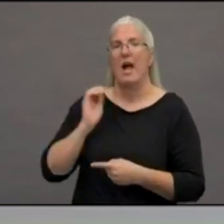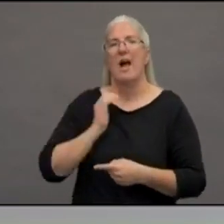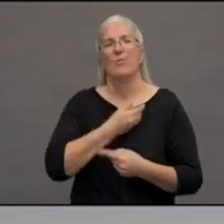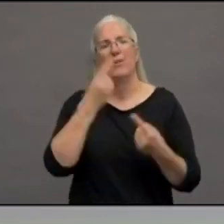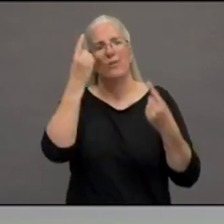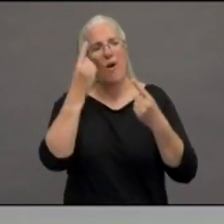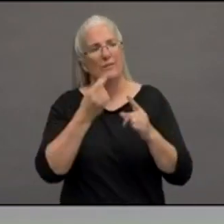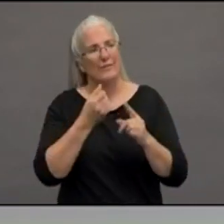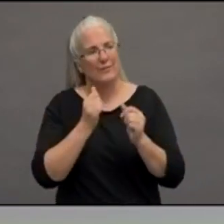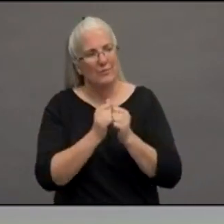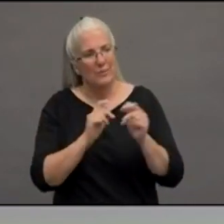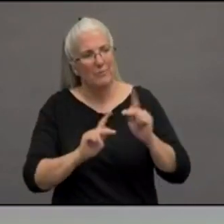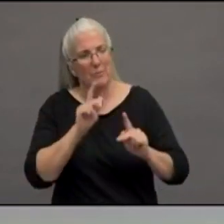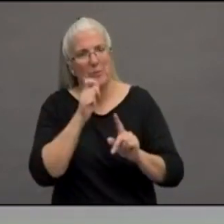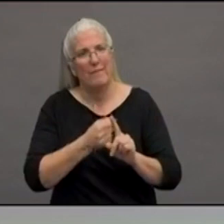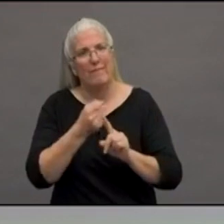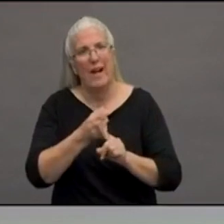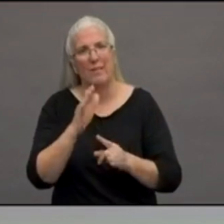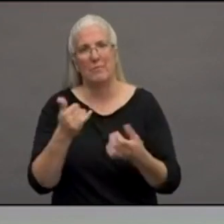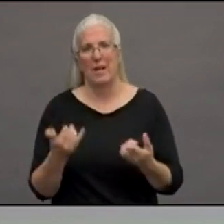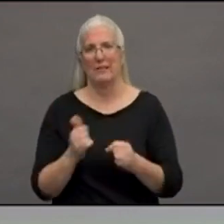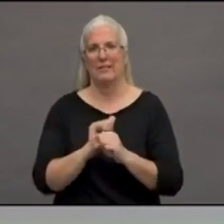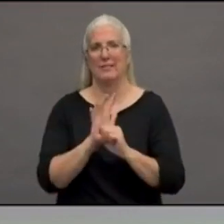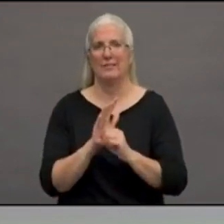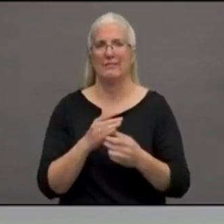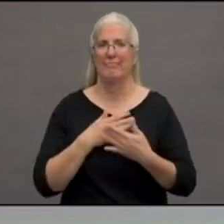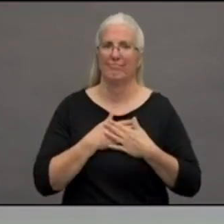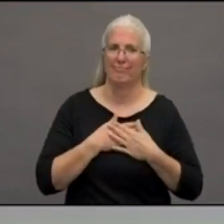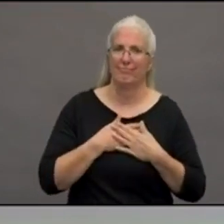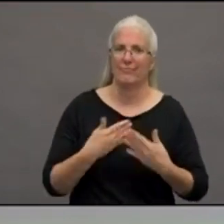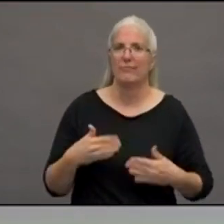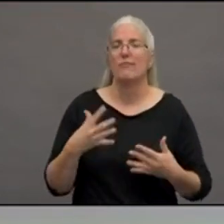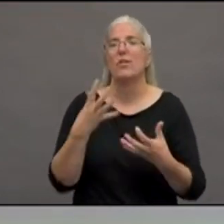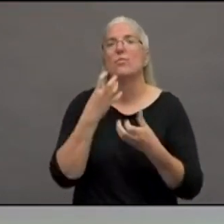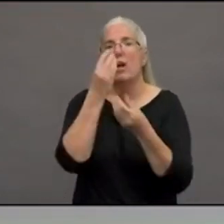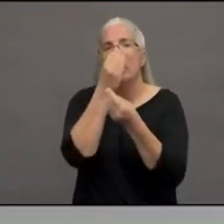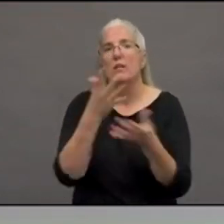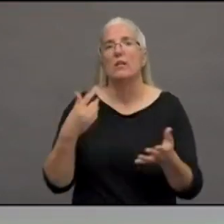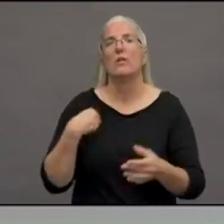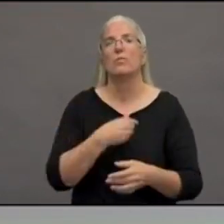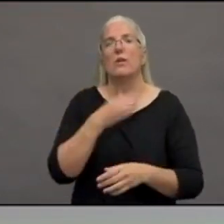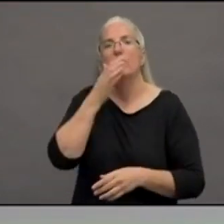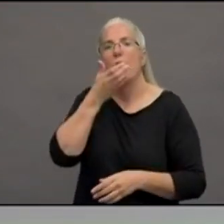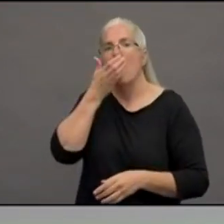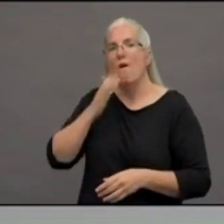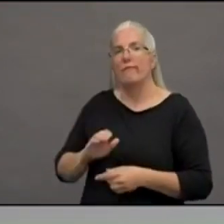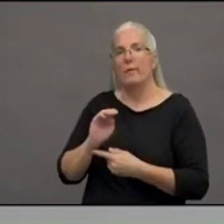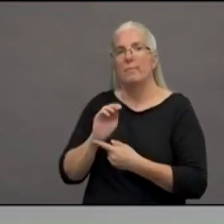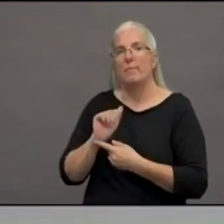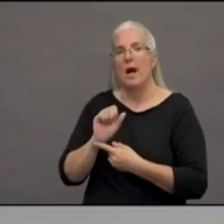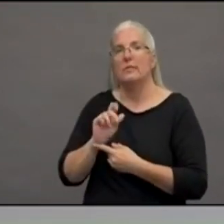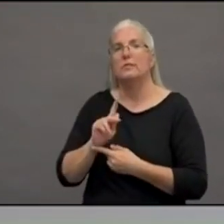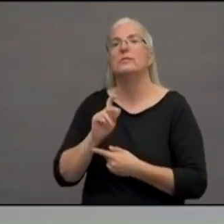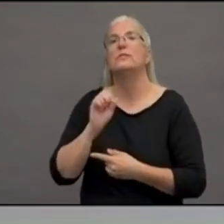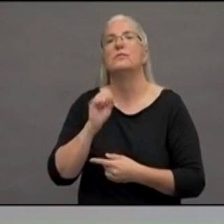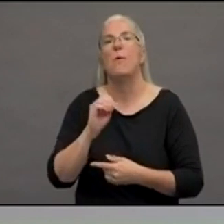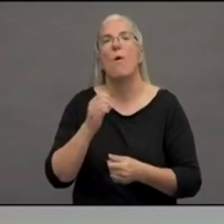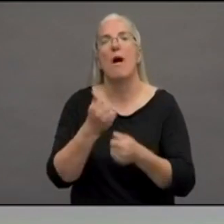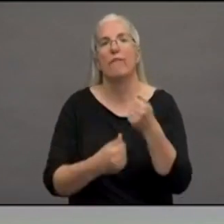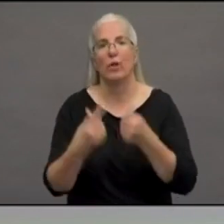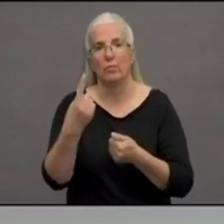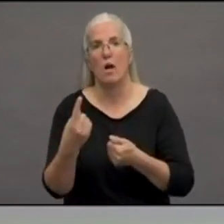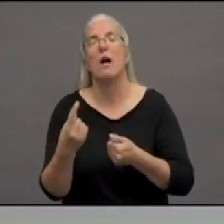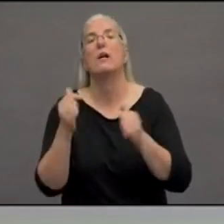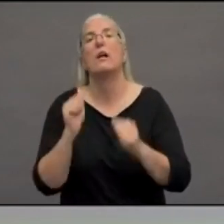ones. We also would like to let you know that our face coverings have been removed so that everyone, including our ASL interpreters,